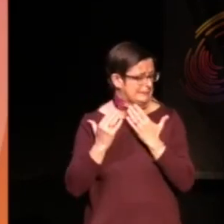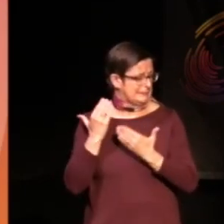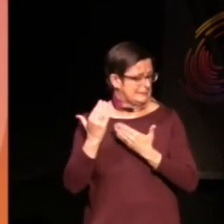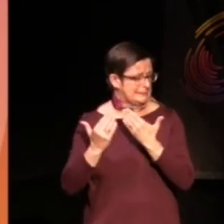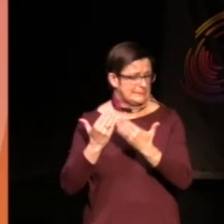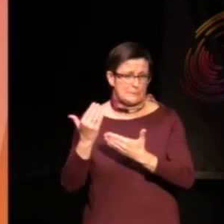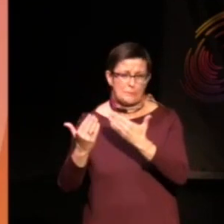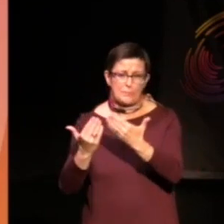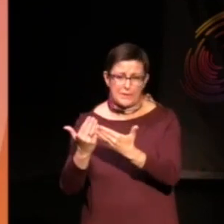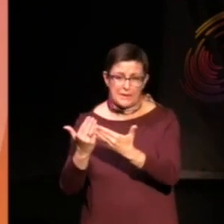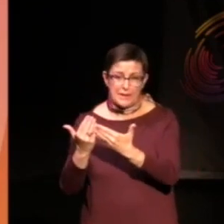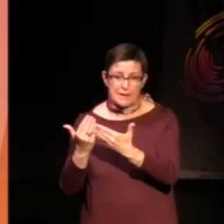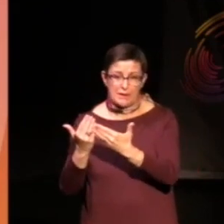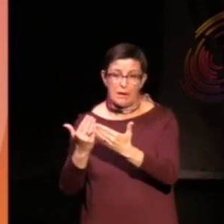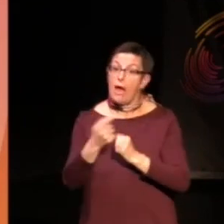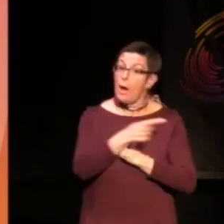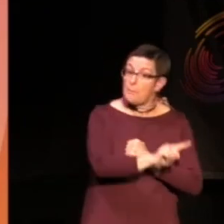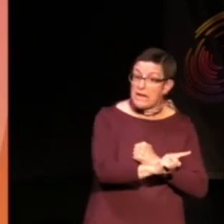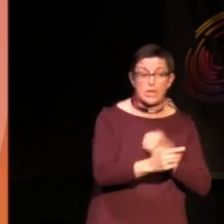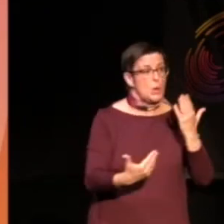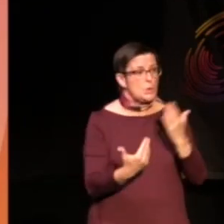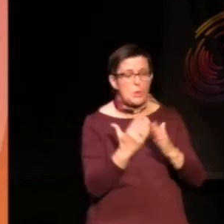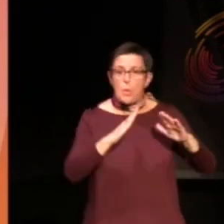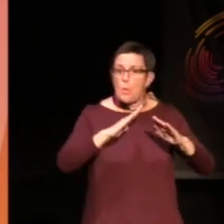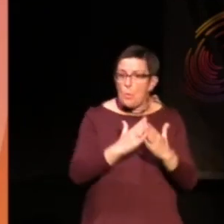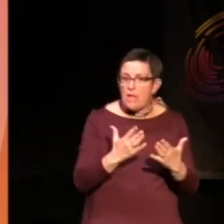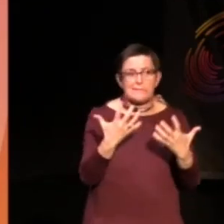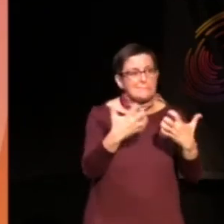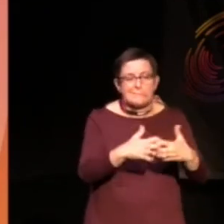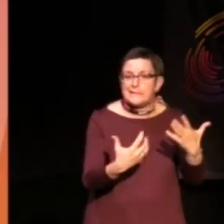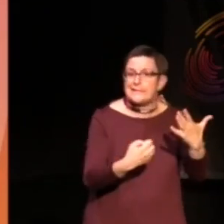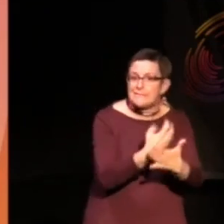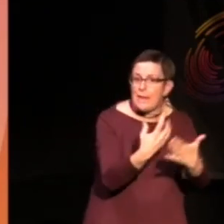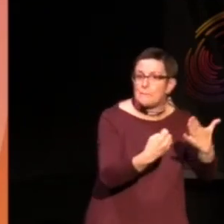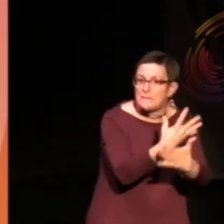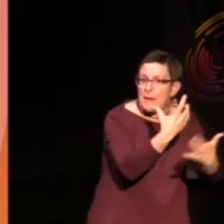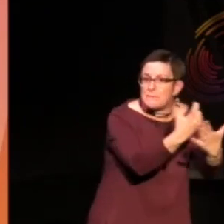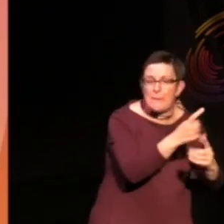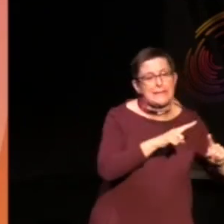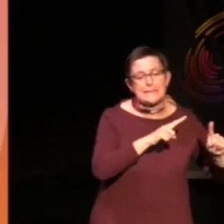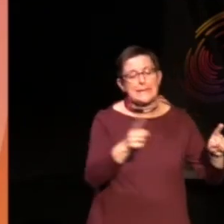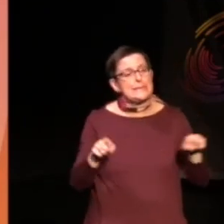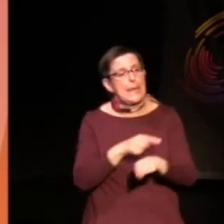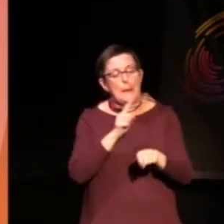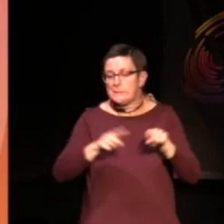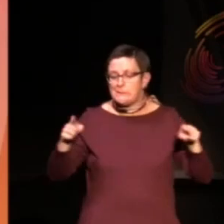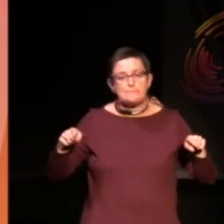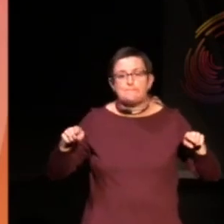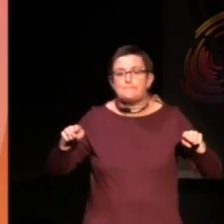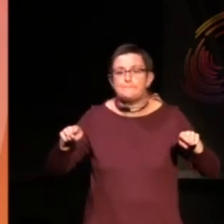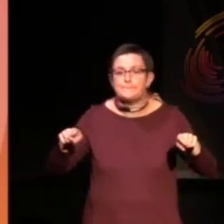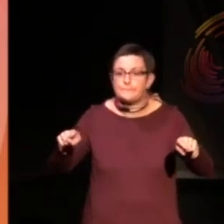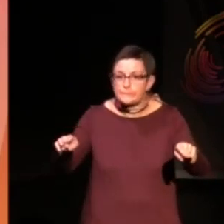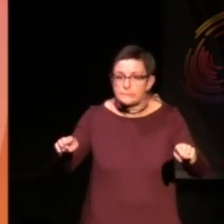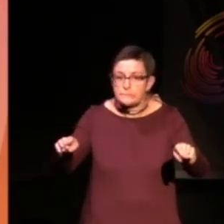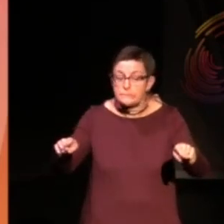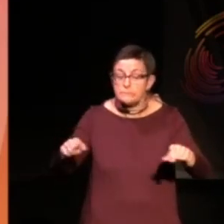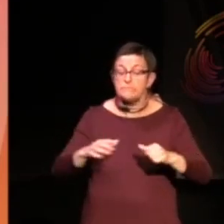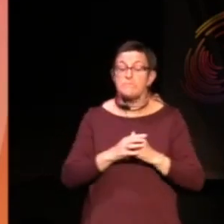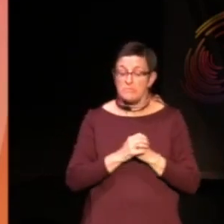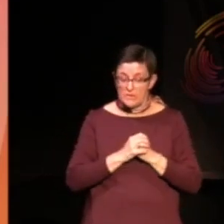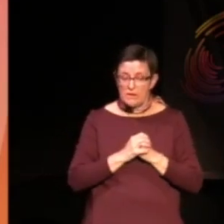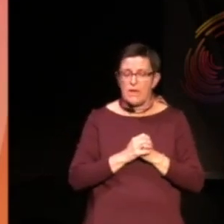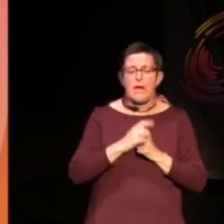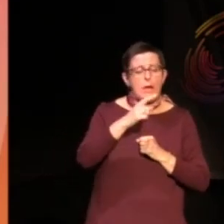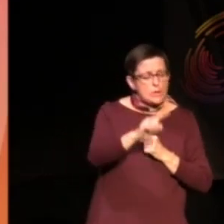in harmony with the pulse of civilization. He said, and I quote, "Across the path of mankind, the storm